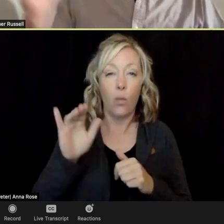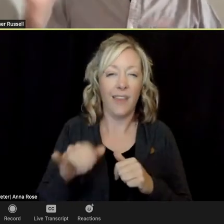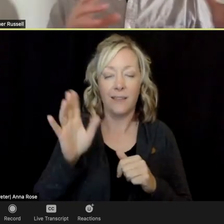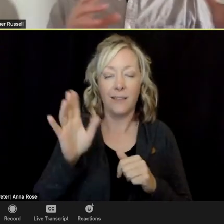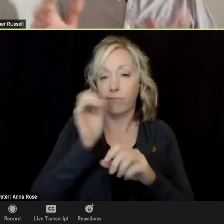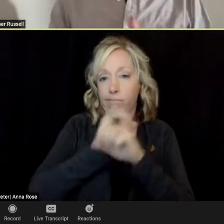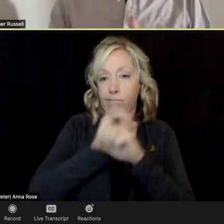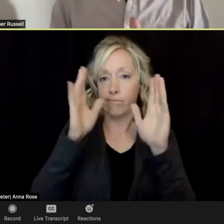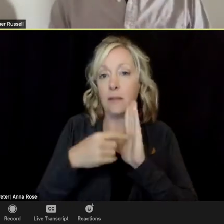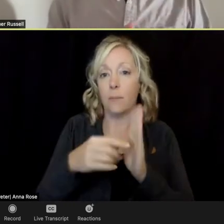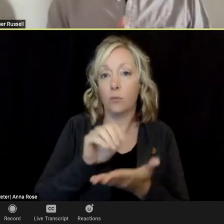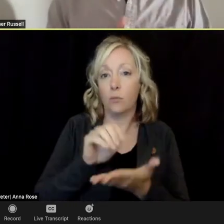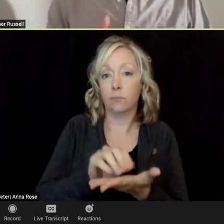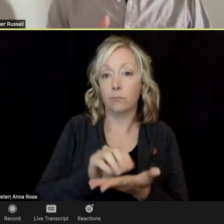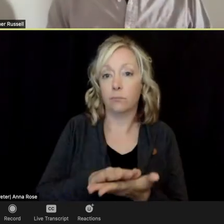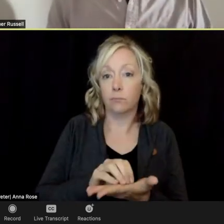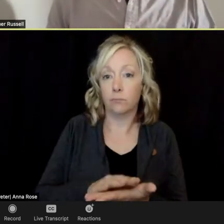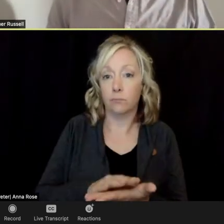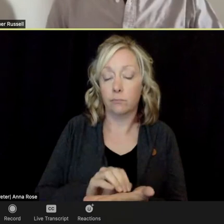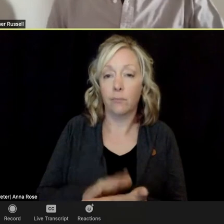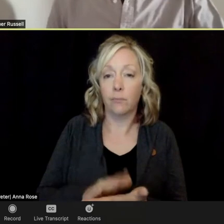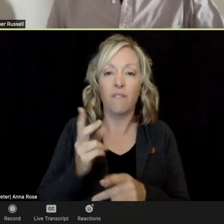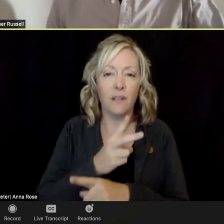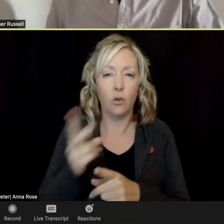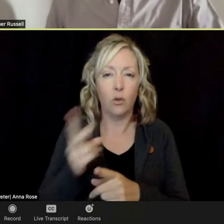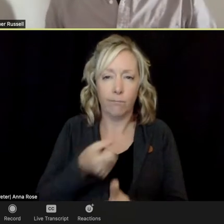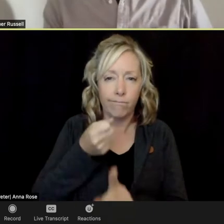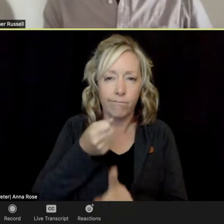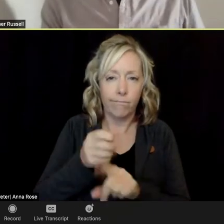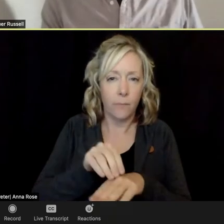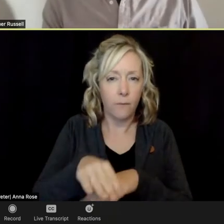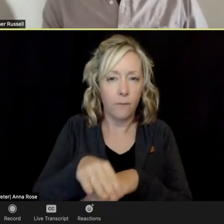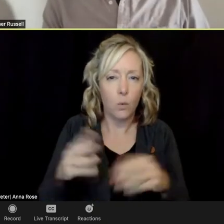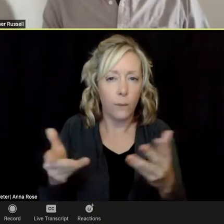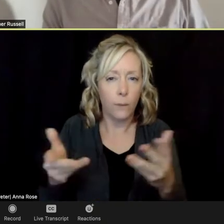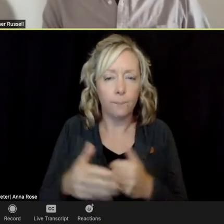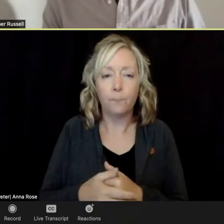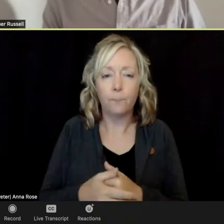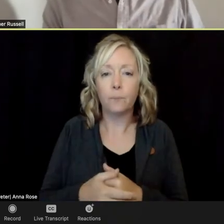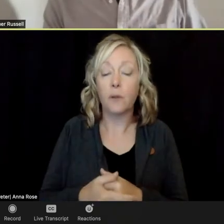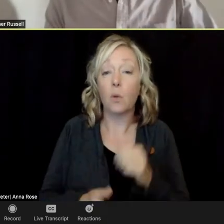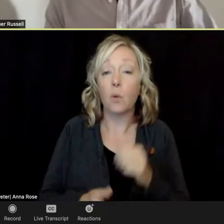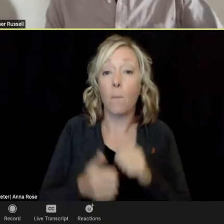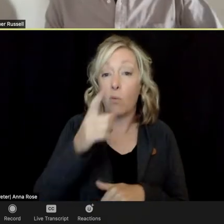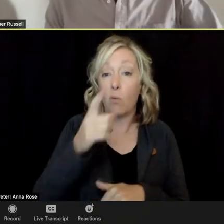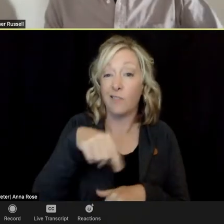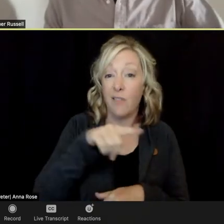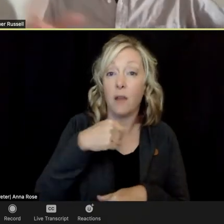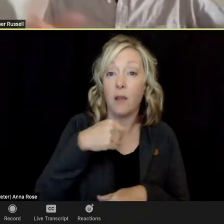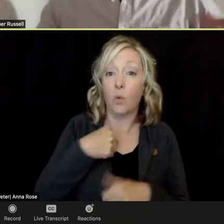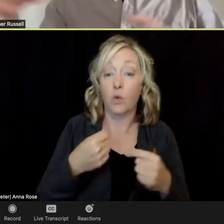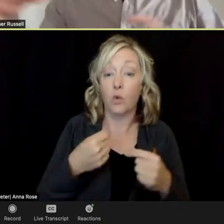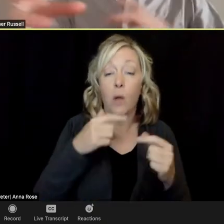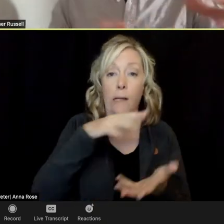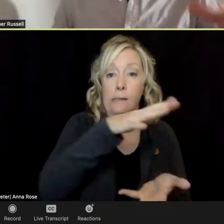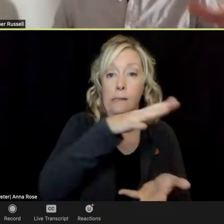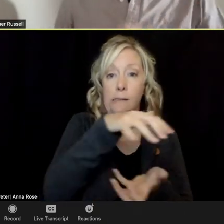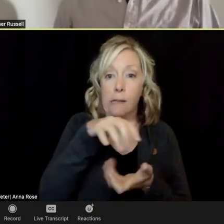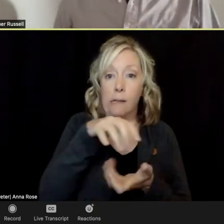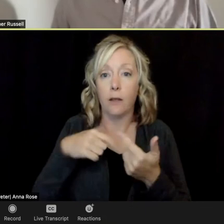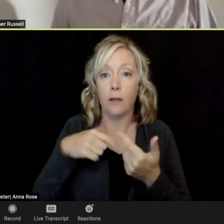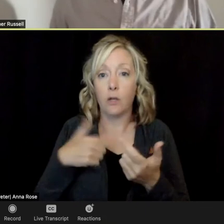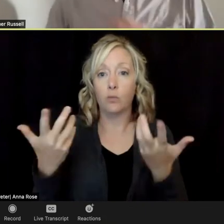well, what are these different factors? So I basically took a lot of that stuff, and then I tried to sort of like